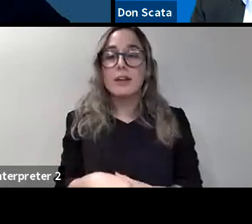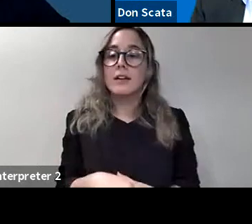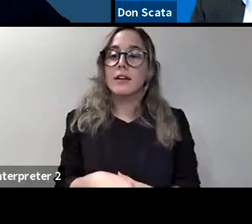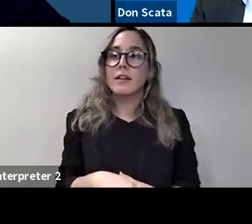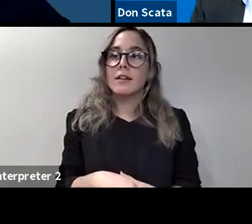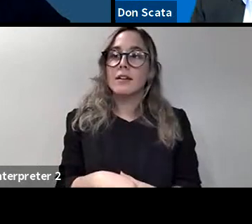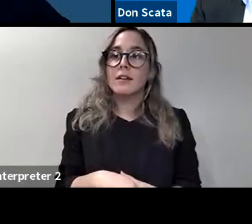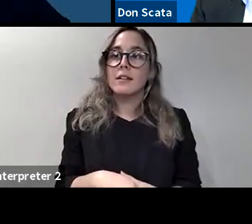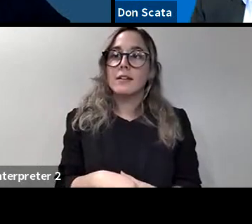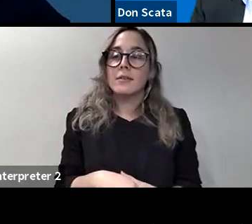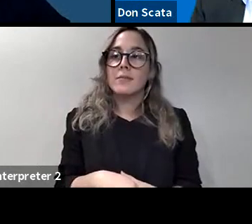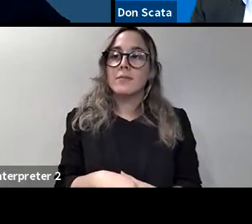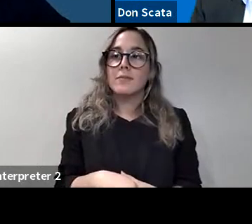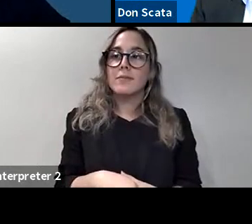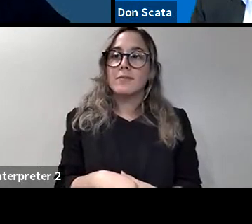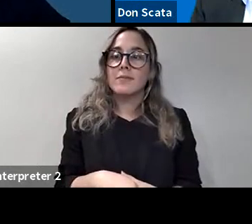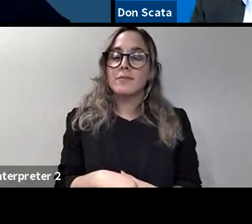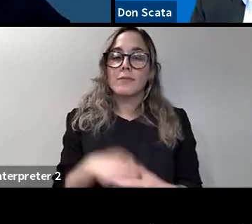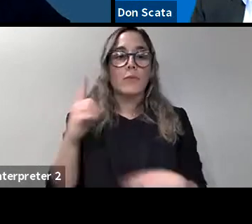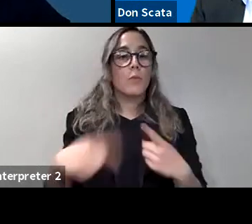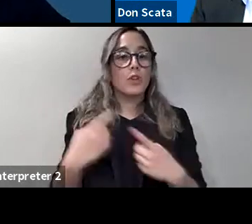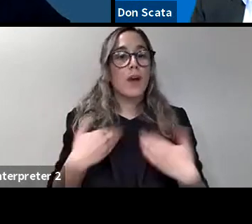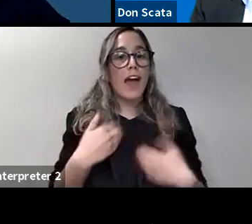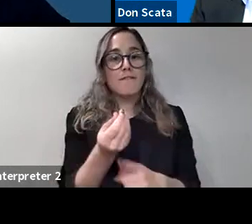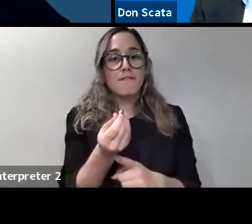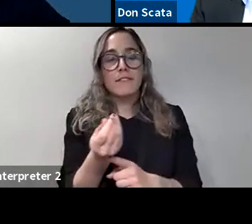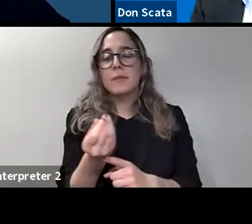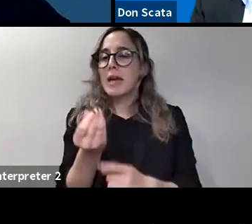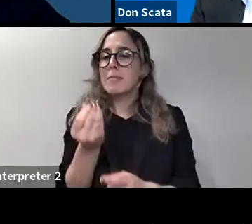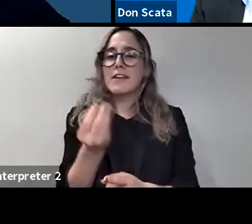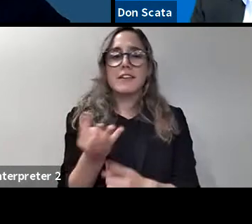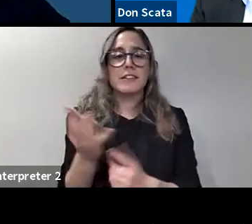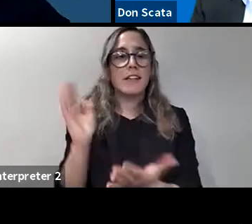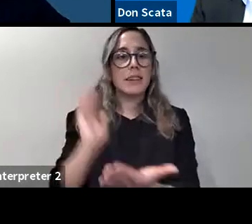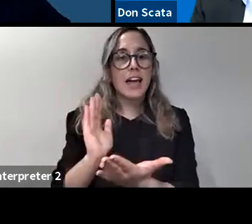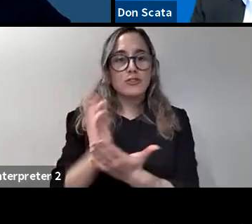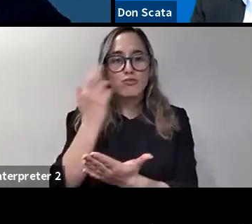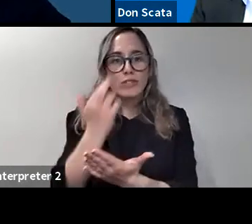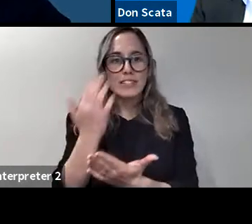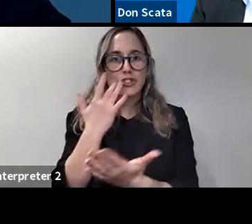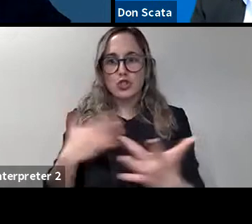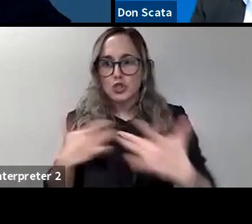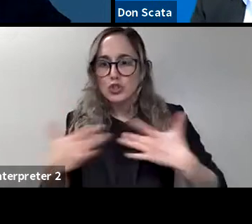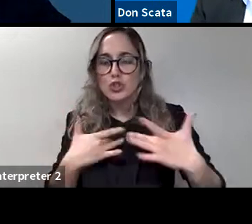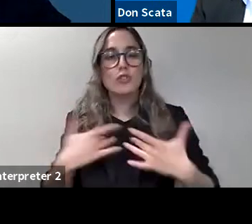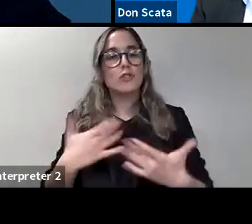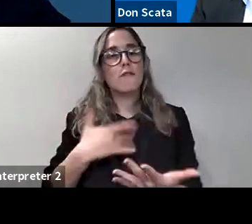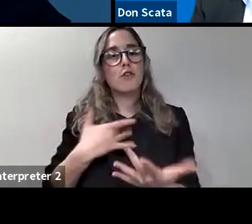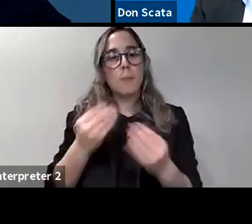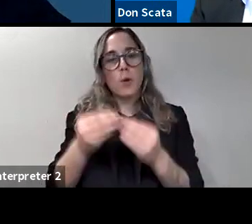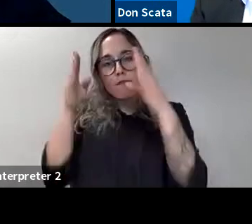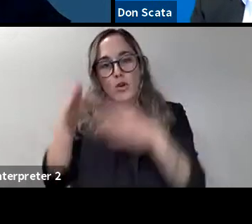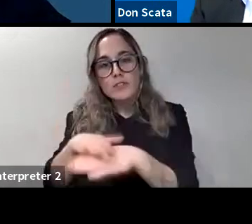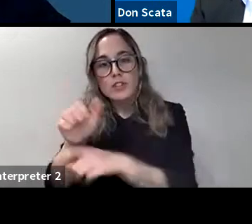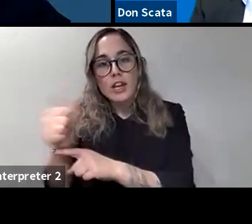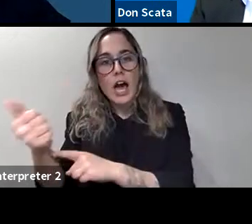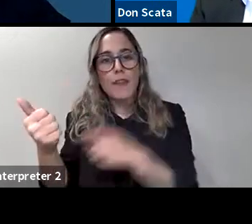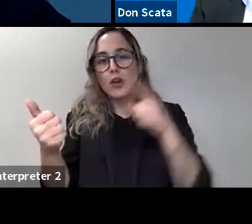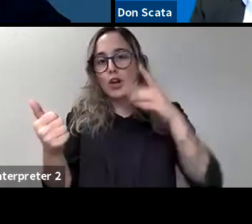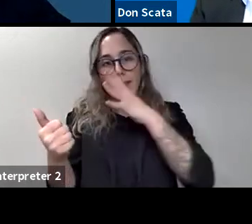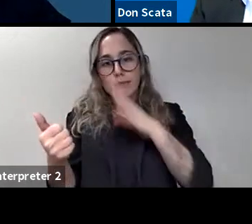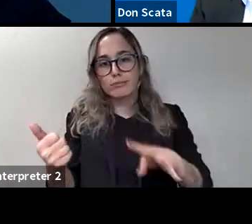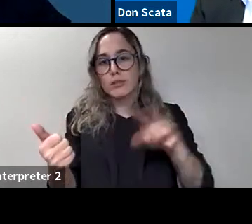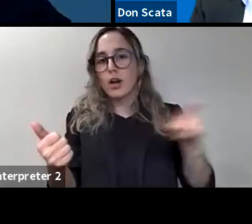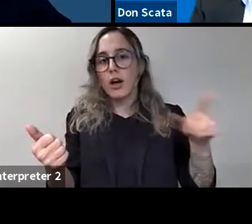when you have fewer concerns in life, perhaps you focus on some of the things that haven't changed.